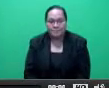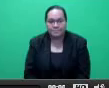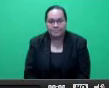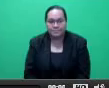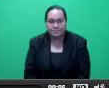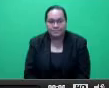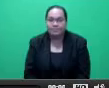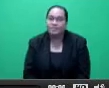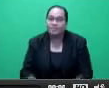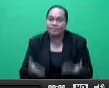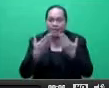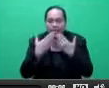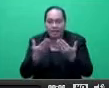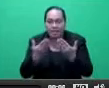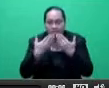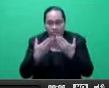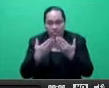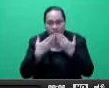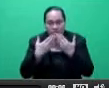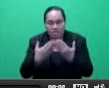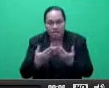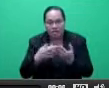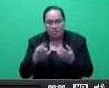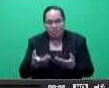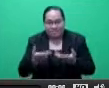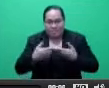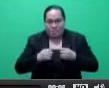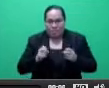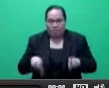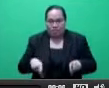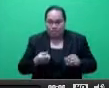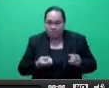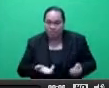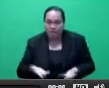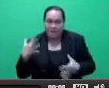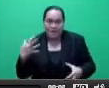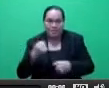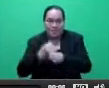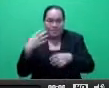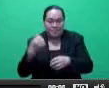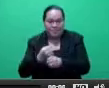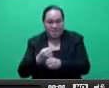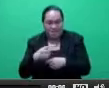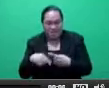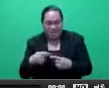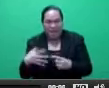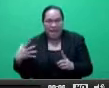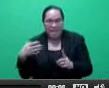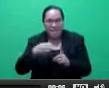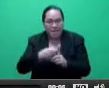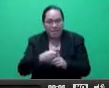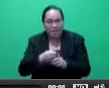Thank you, Mr. Speaker, sir, for the opportunity to take the floor to provide an update on the impact of the business license